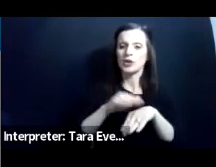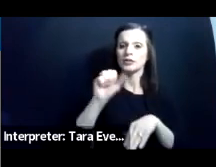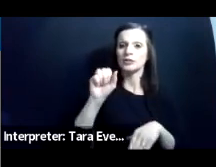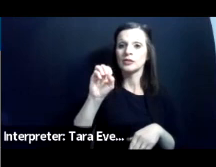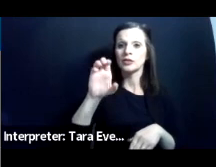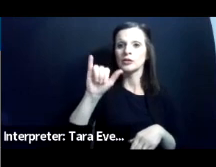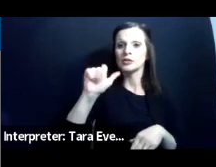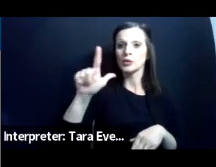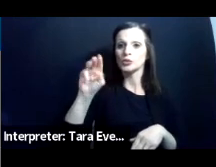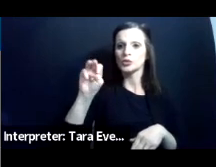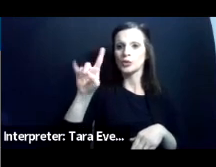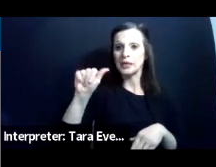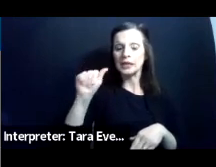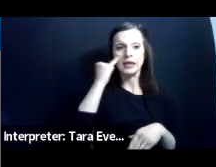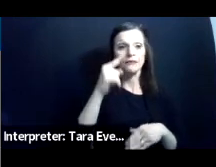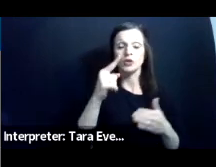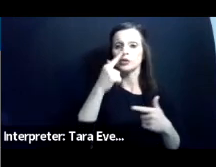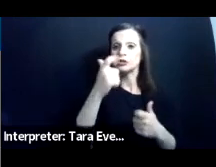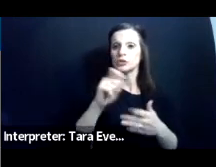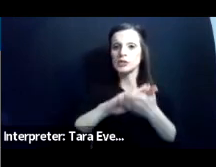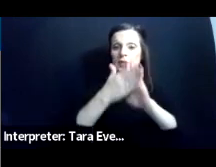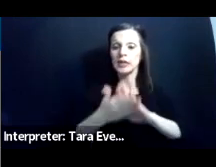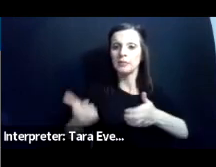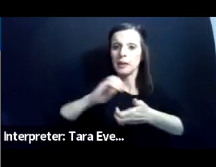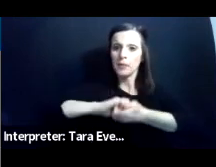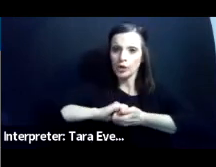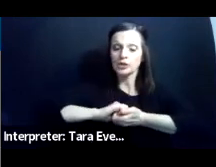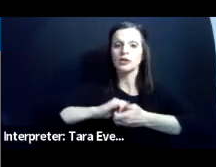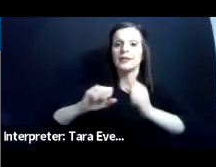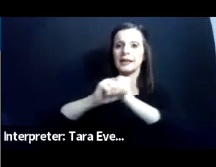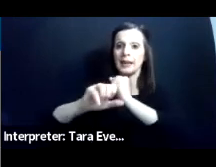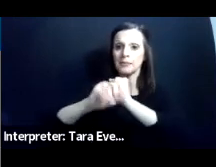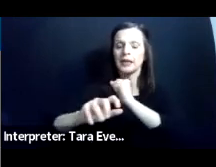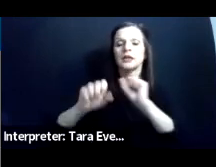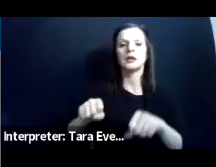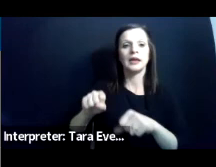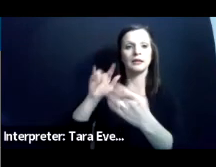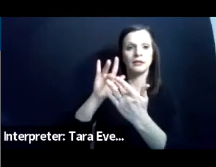partner of the campaign, you could also contact our program coordinator, Marissa Williams, at